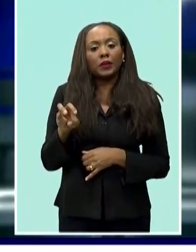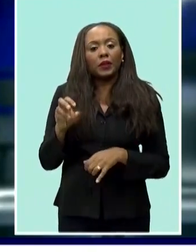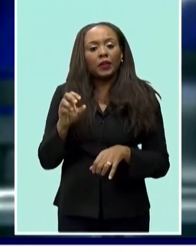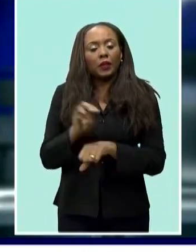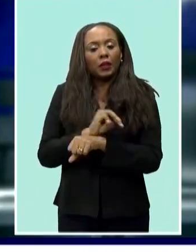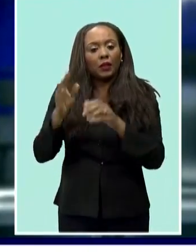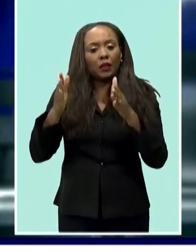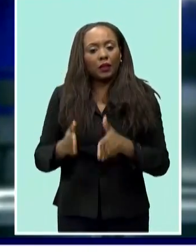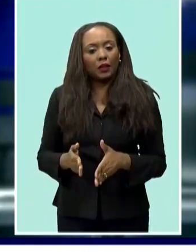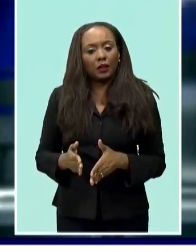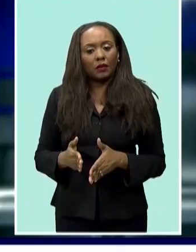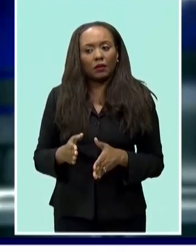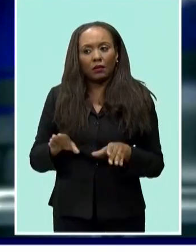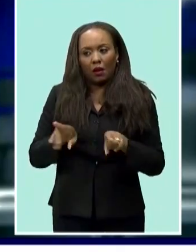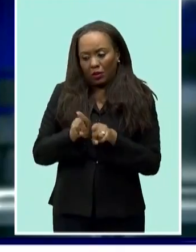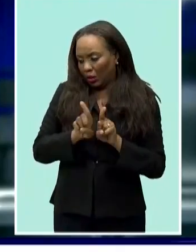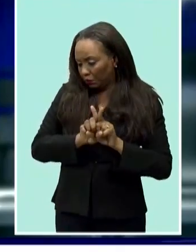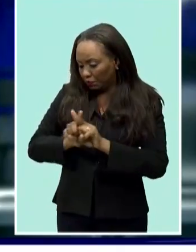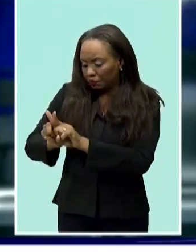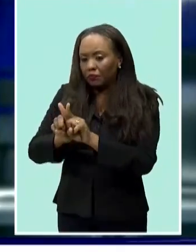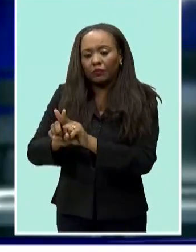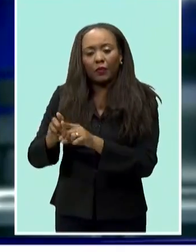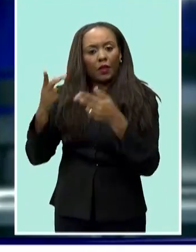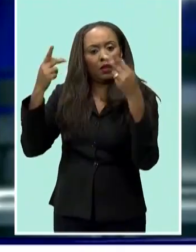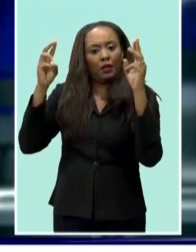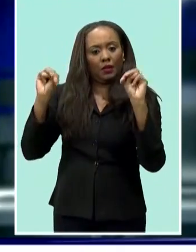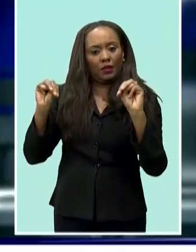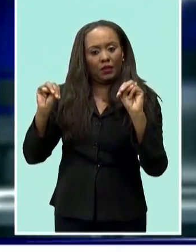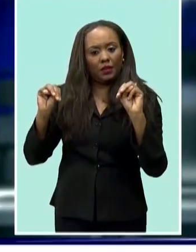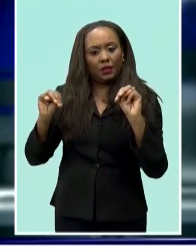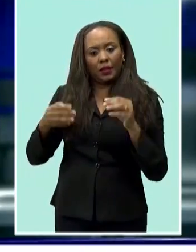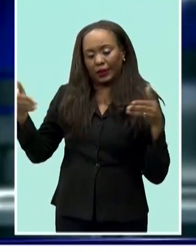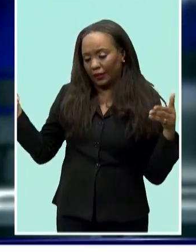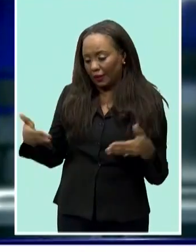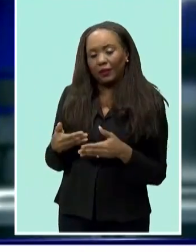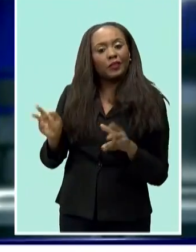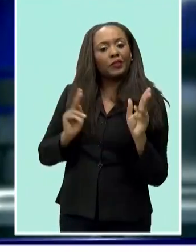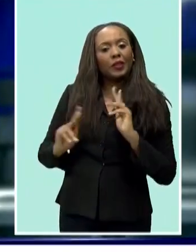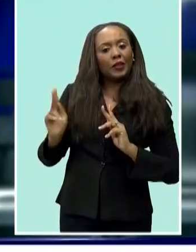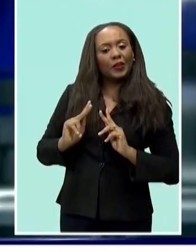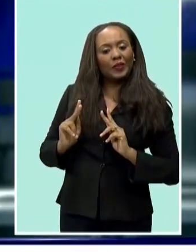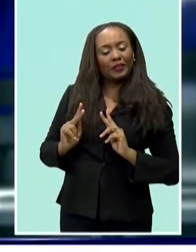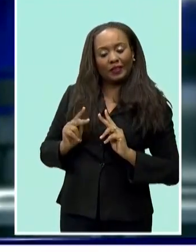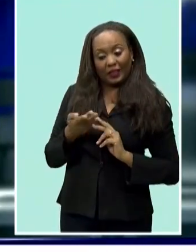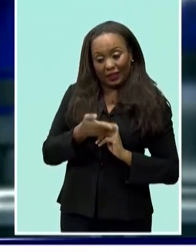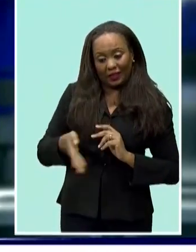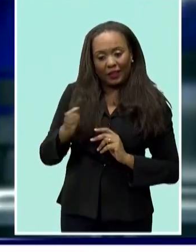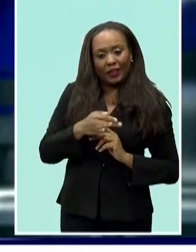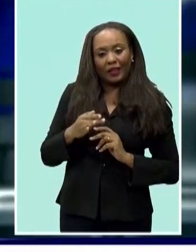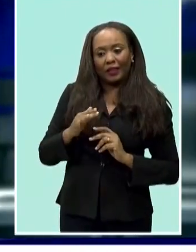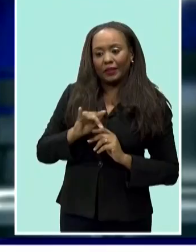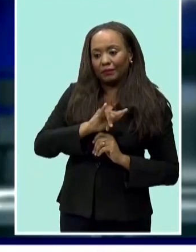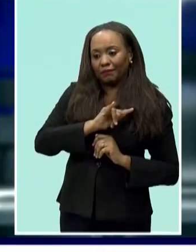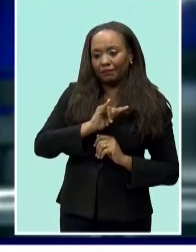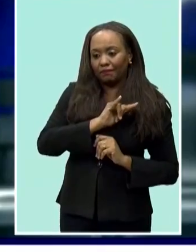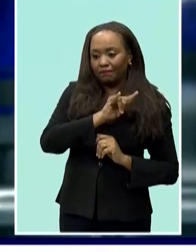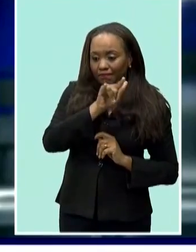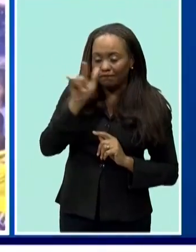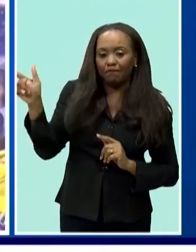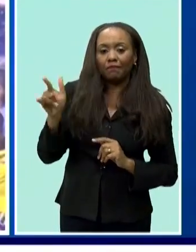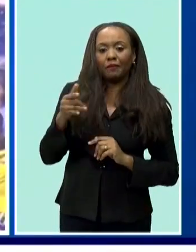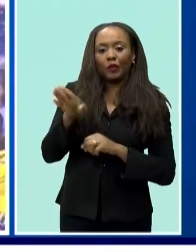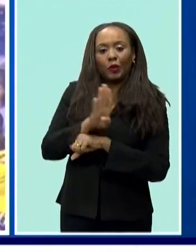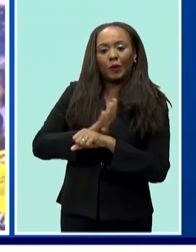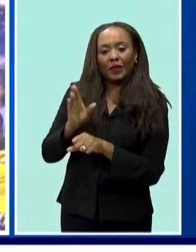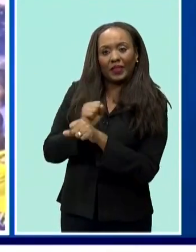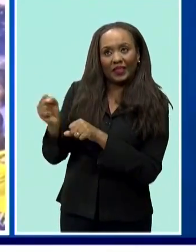William Duguid is one of those accompanying the Prime Minister, and he invited people in the diaspora to return home next year.